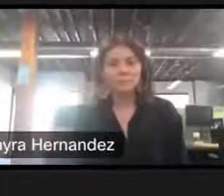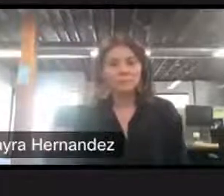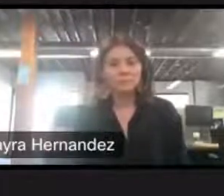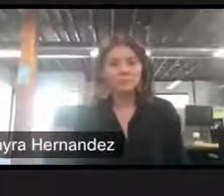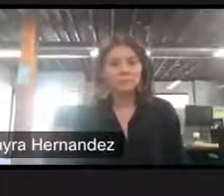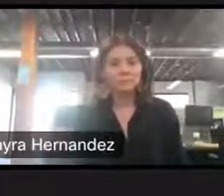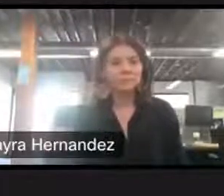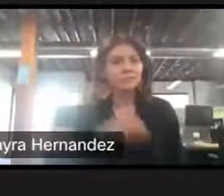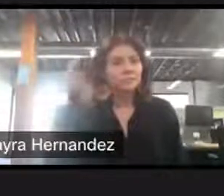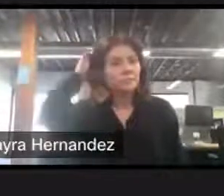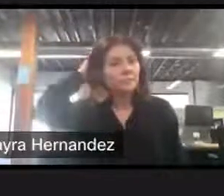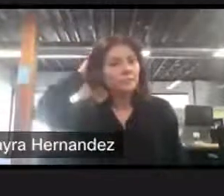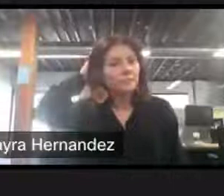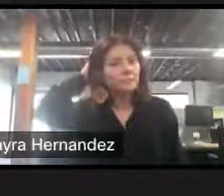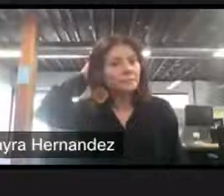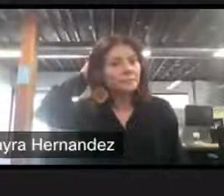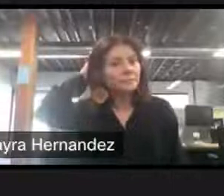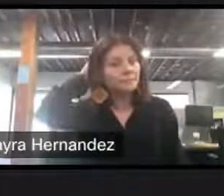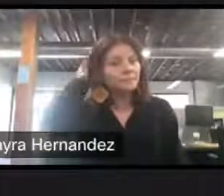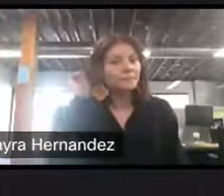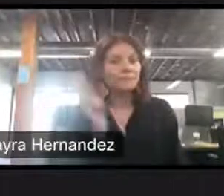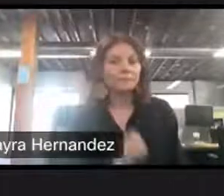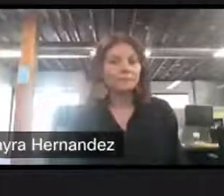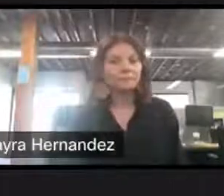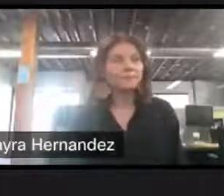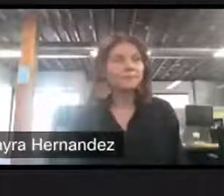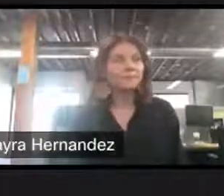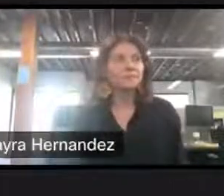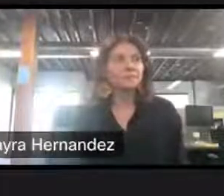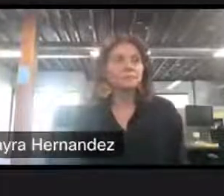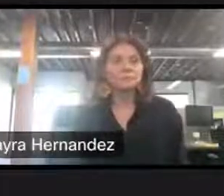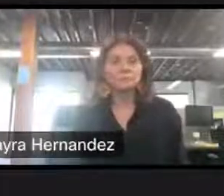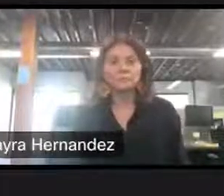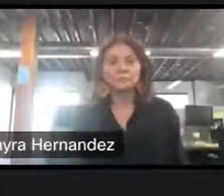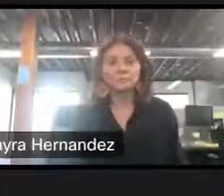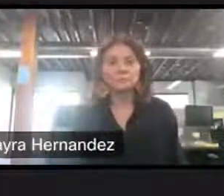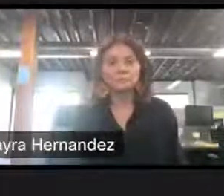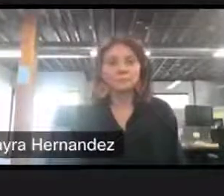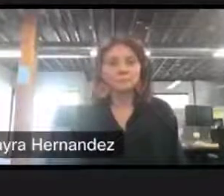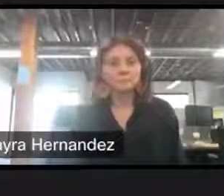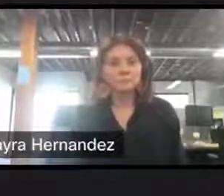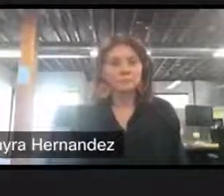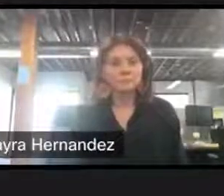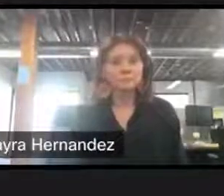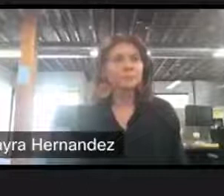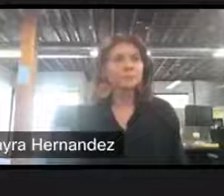1997, happened back in the 70s. So who knows? Maybe it'll happen this year. But let's see, we got